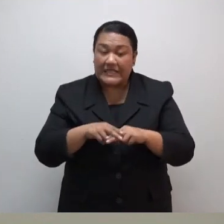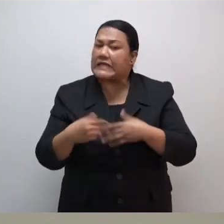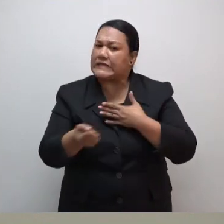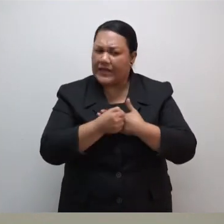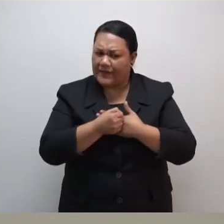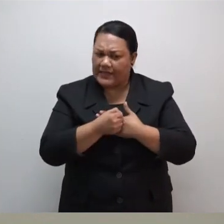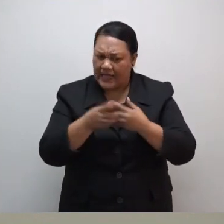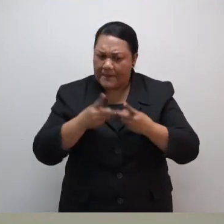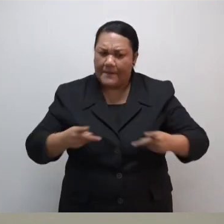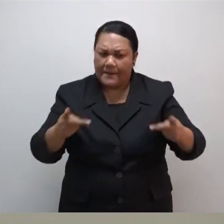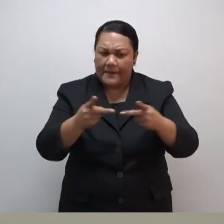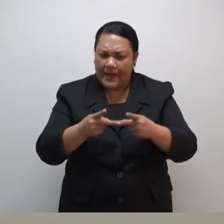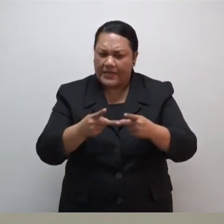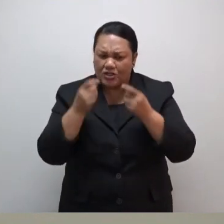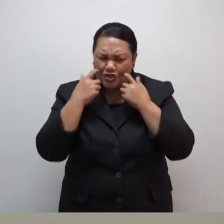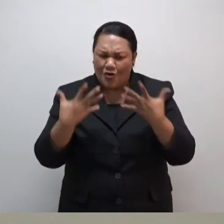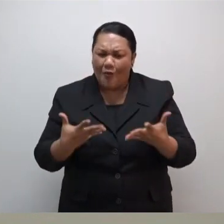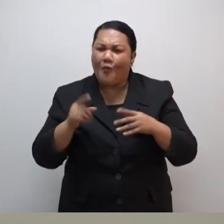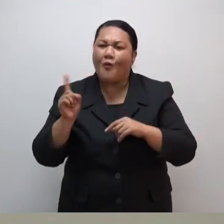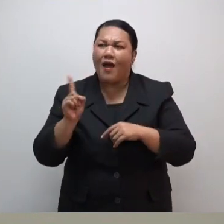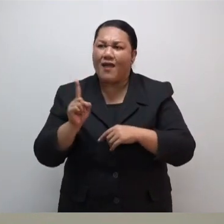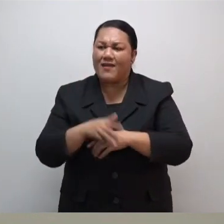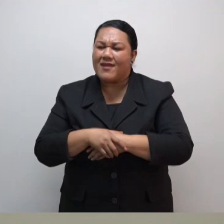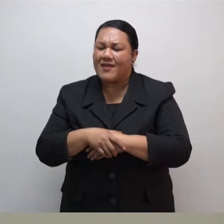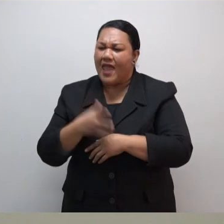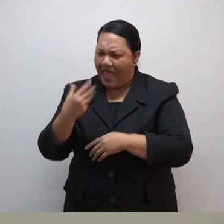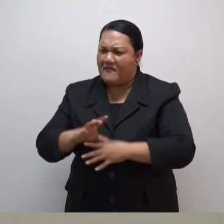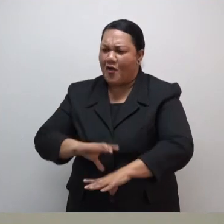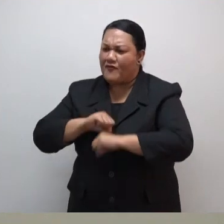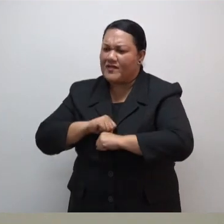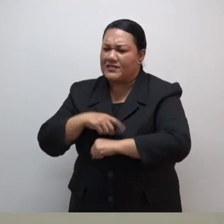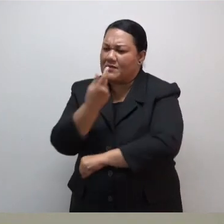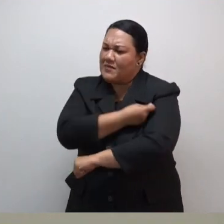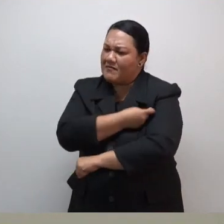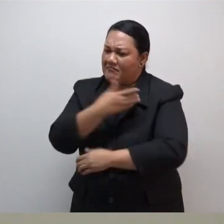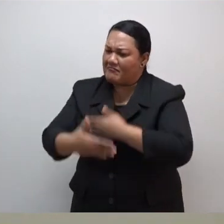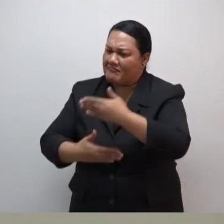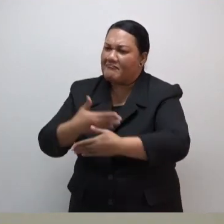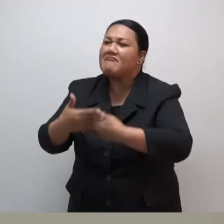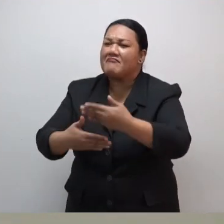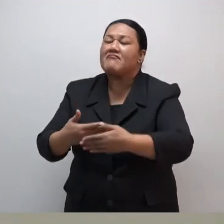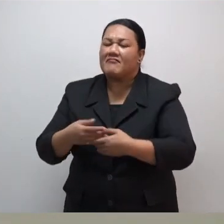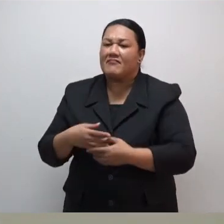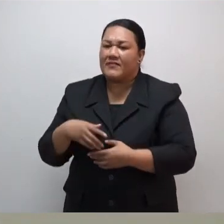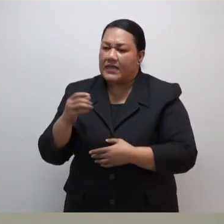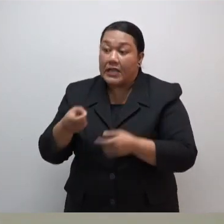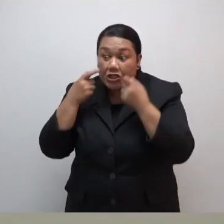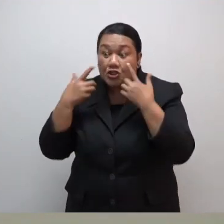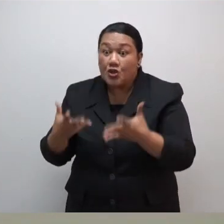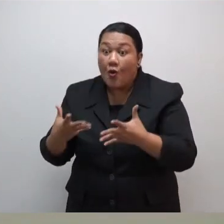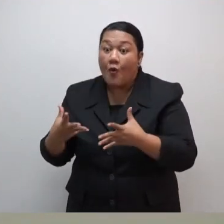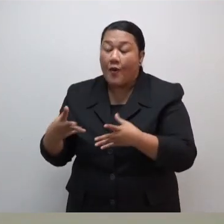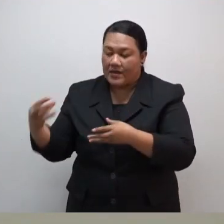destinations indicates that they have confidence in our vaccination rollout, indicates that they believe that we'll be able to